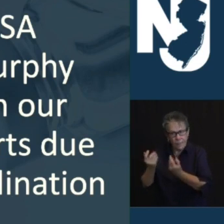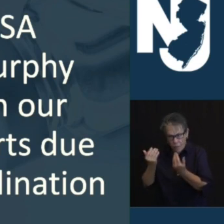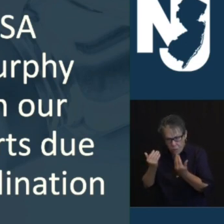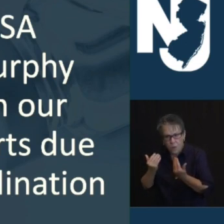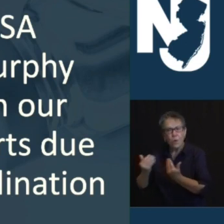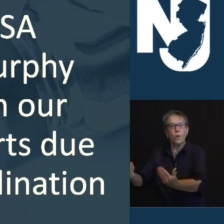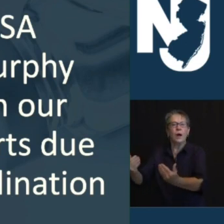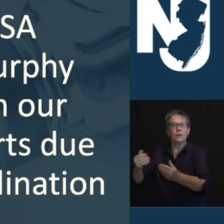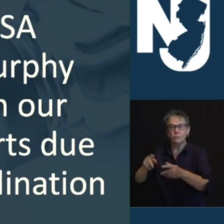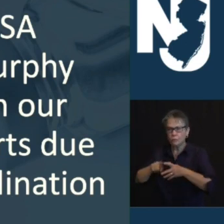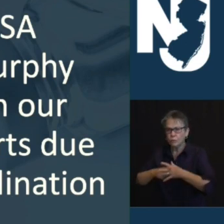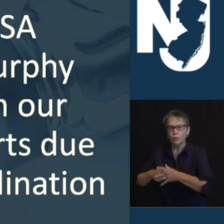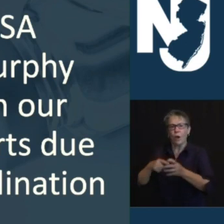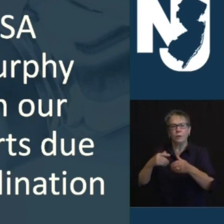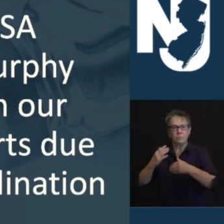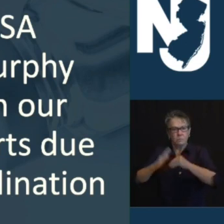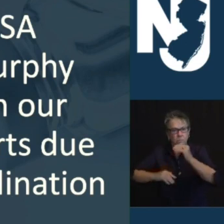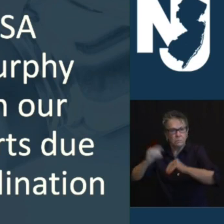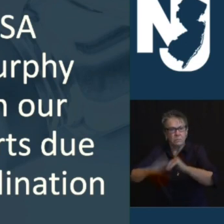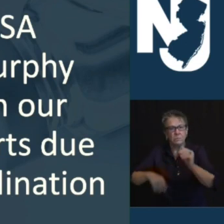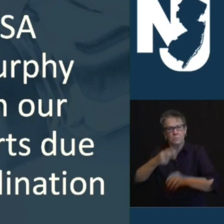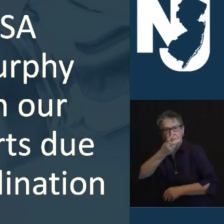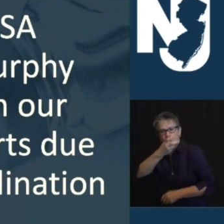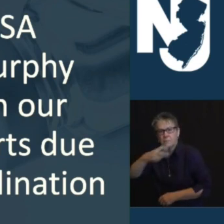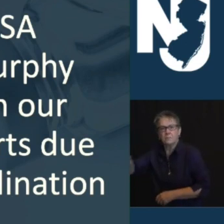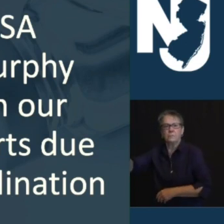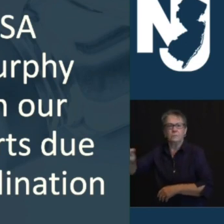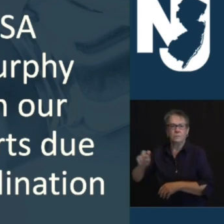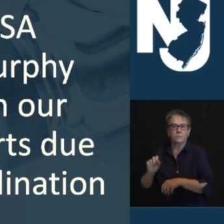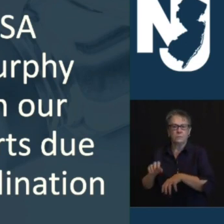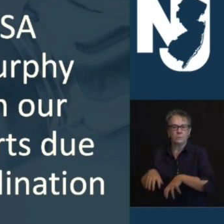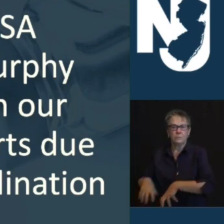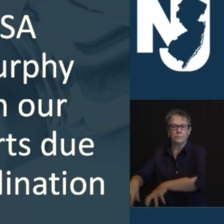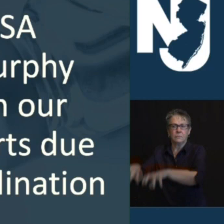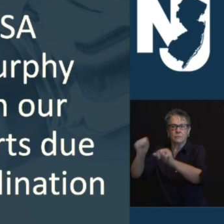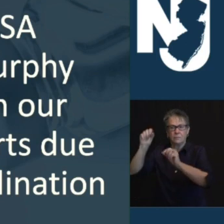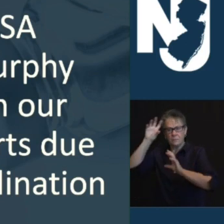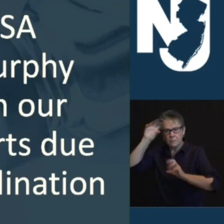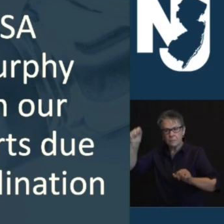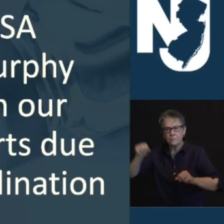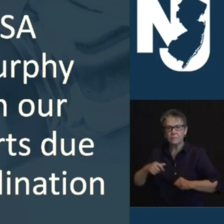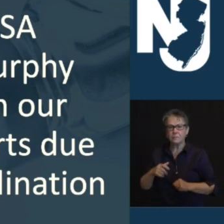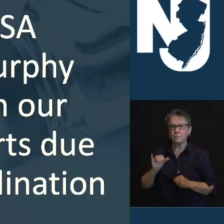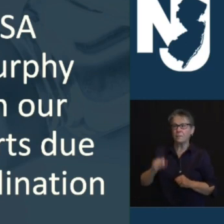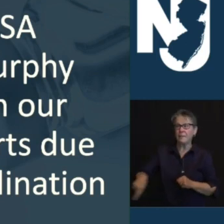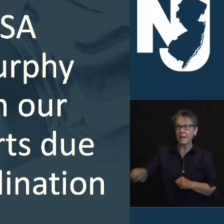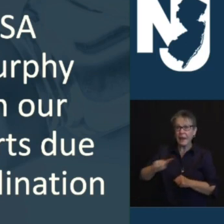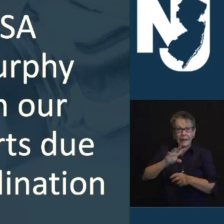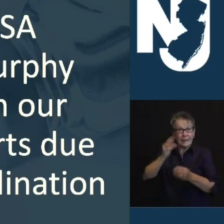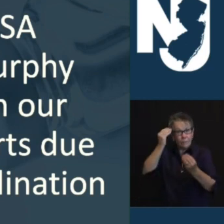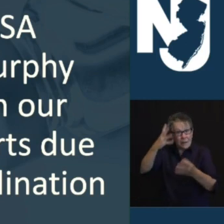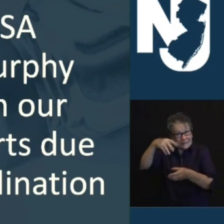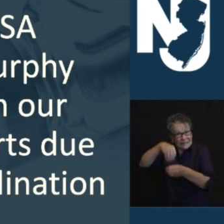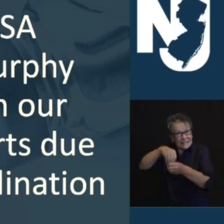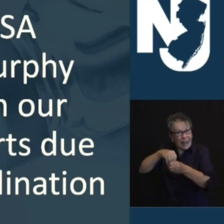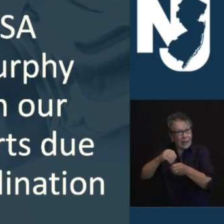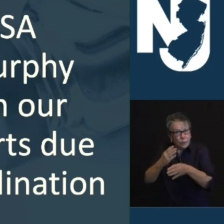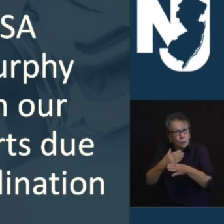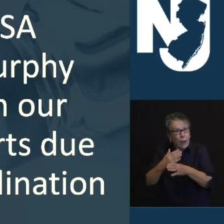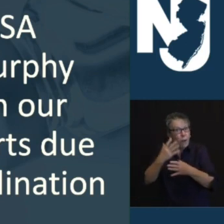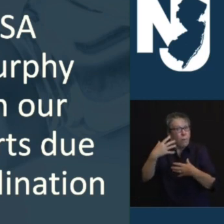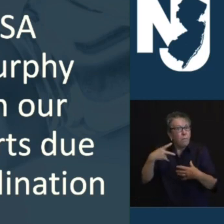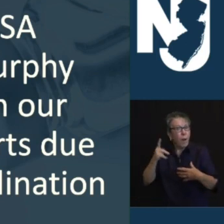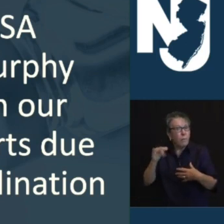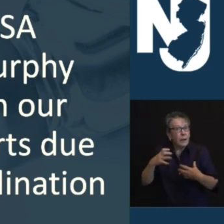process, which right now also includes sharing public health information vital to our national response. The time